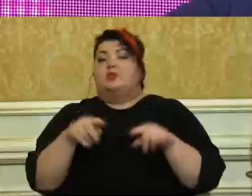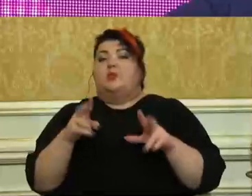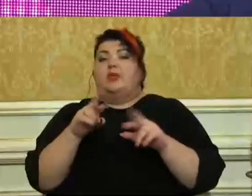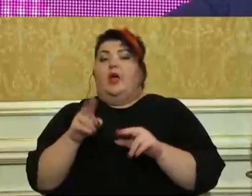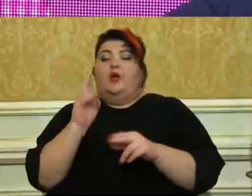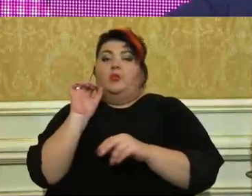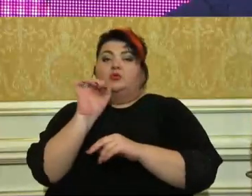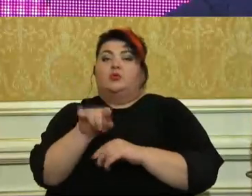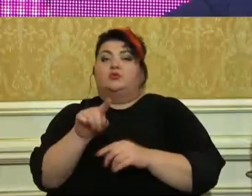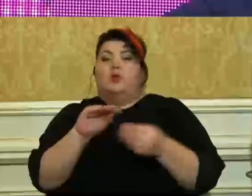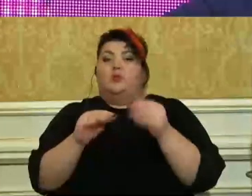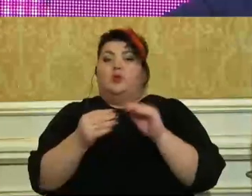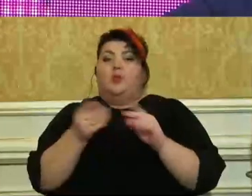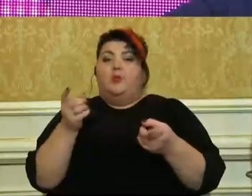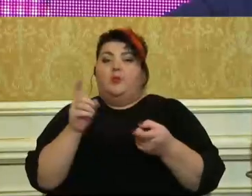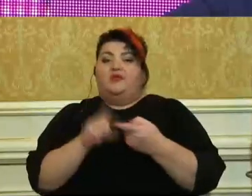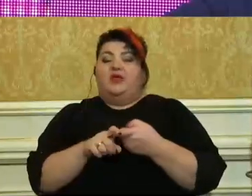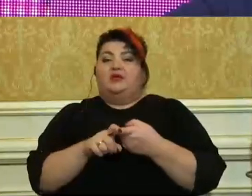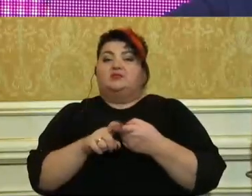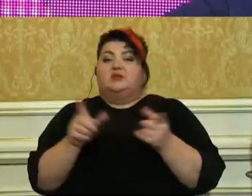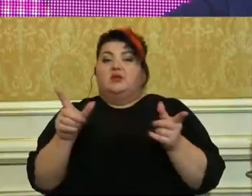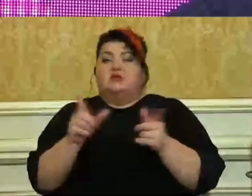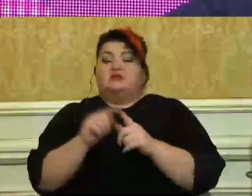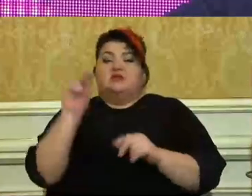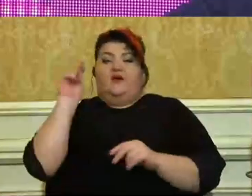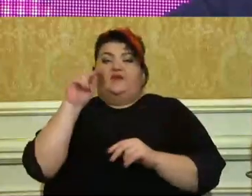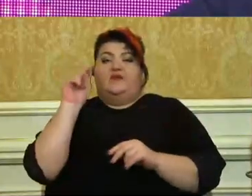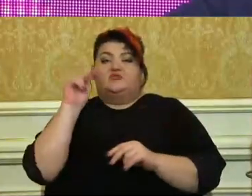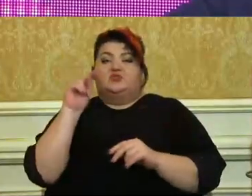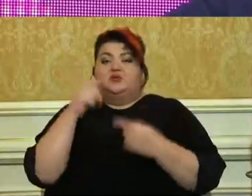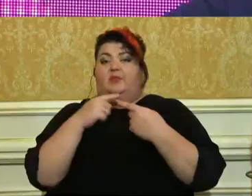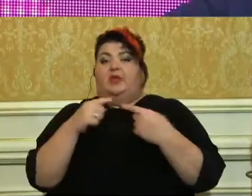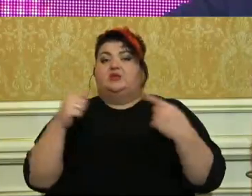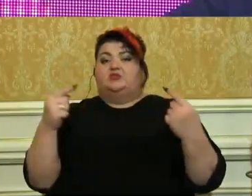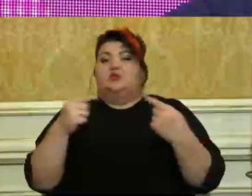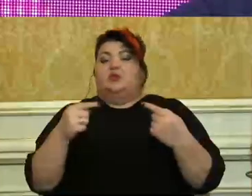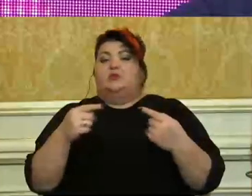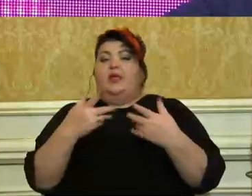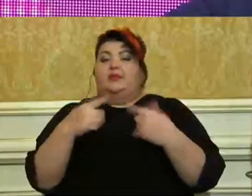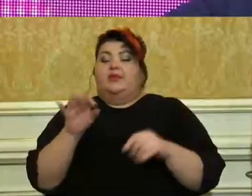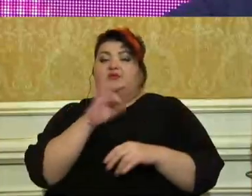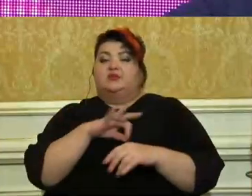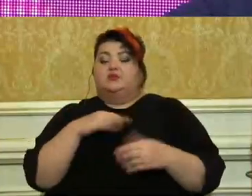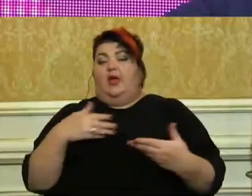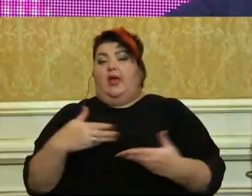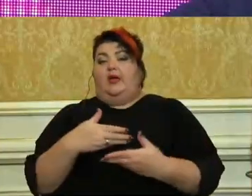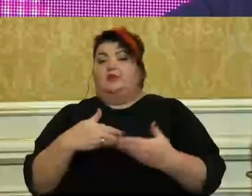for boys, and then for girls. So also it would be nice to know how to deal with the